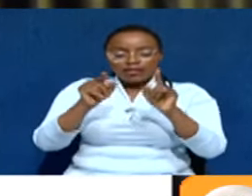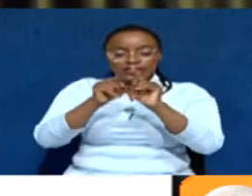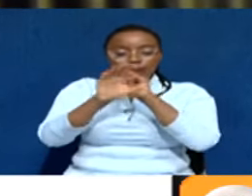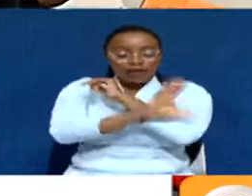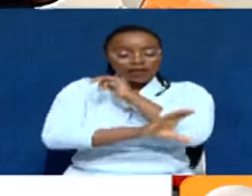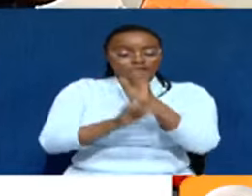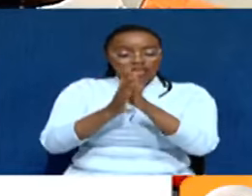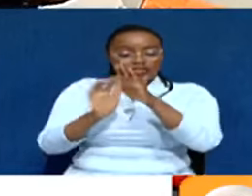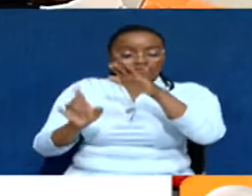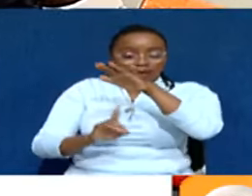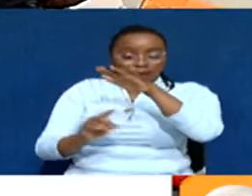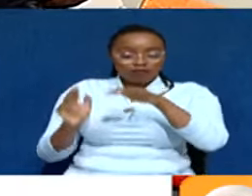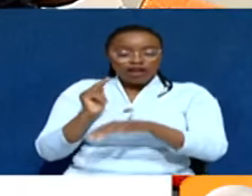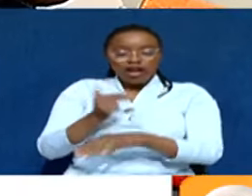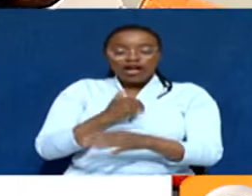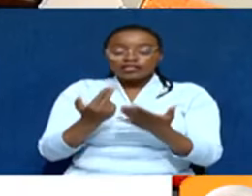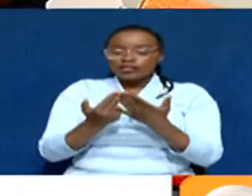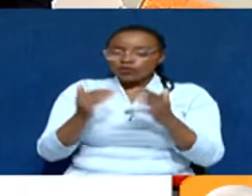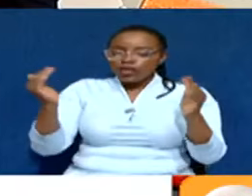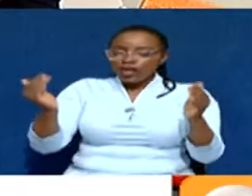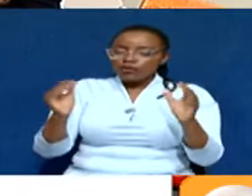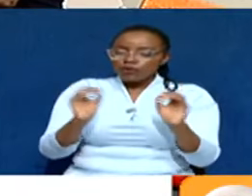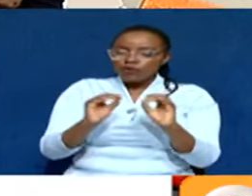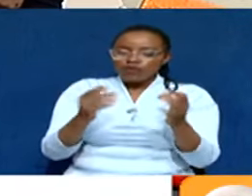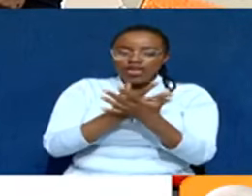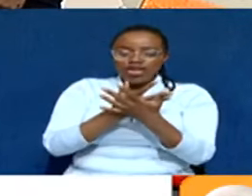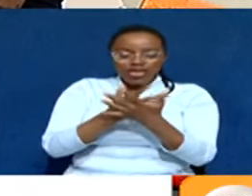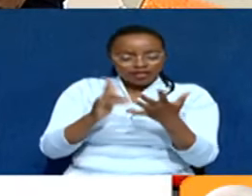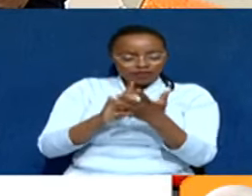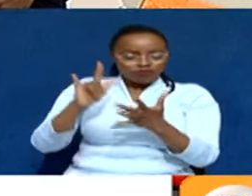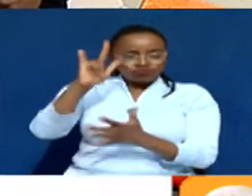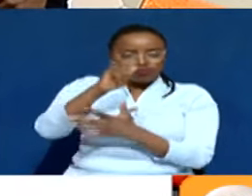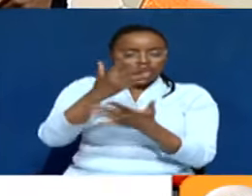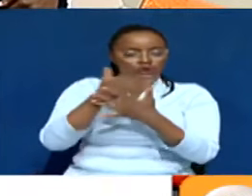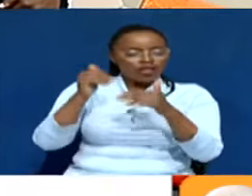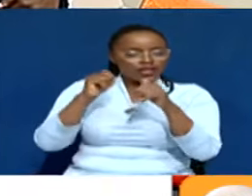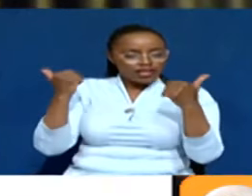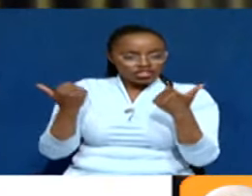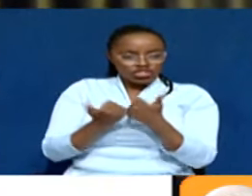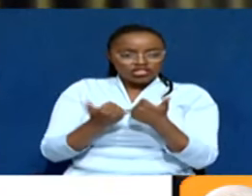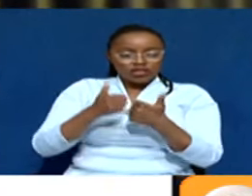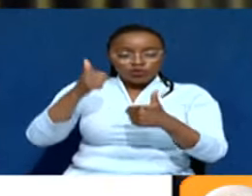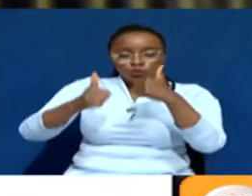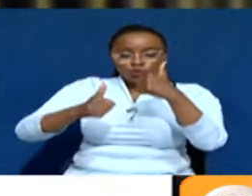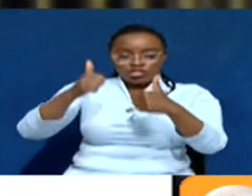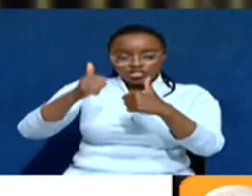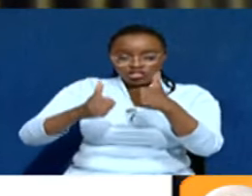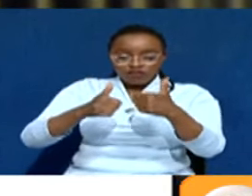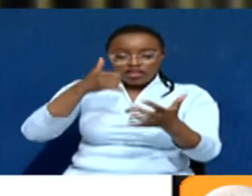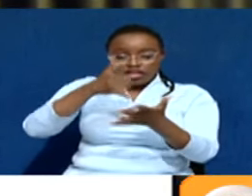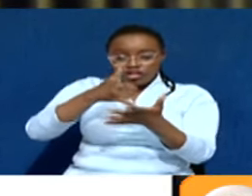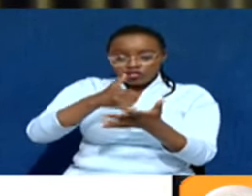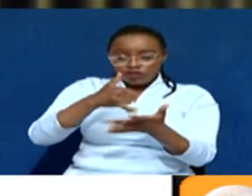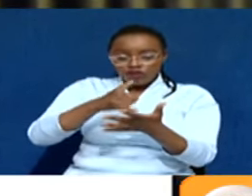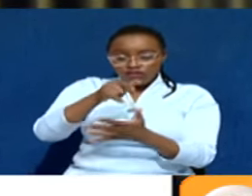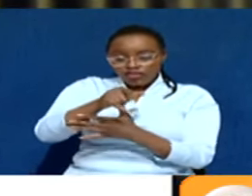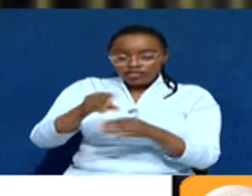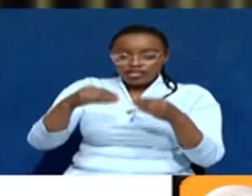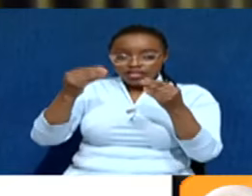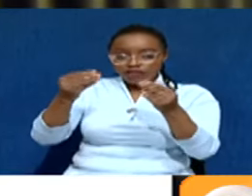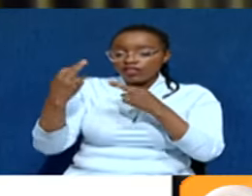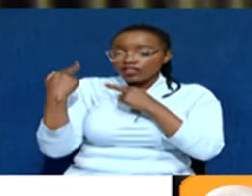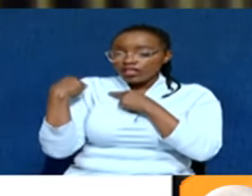country and as a ministry, we also discourage any agency that is involved in